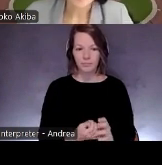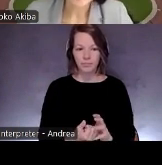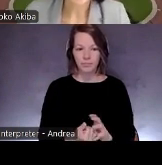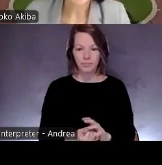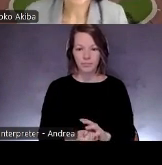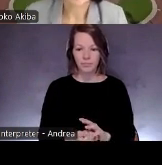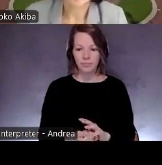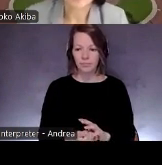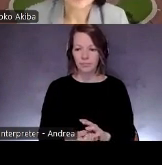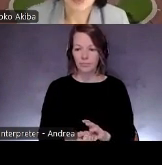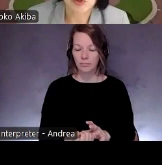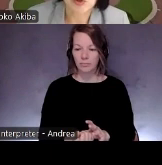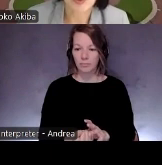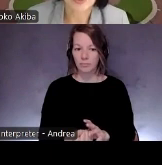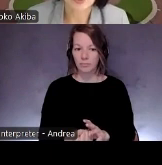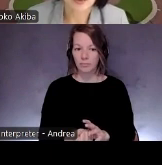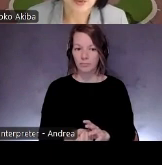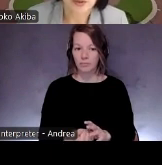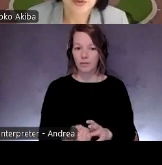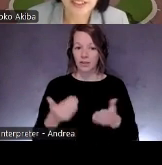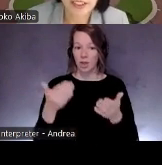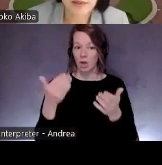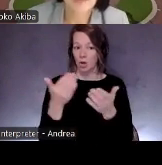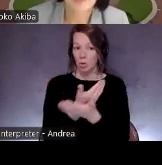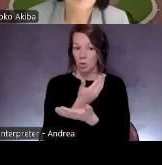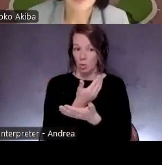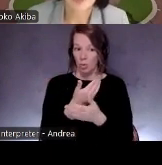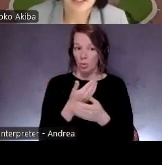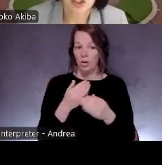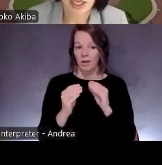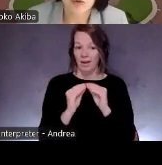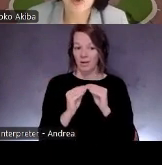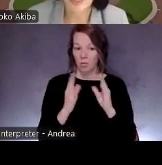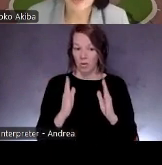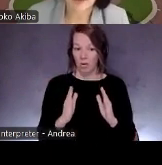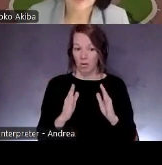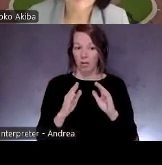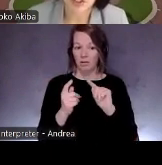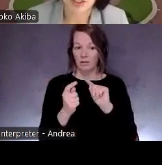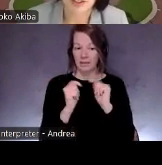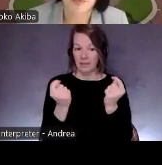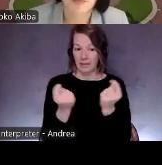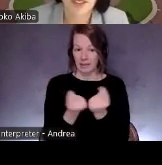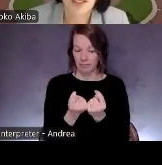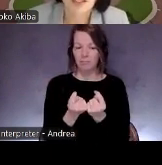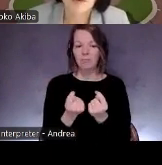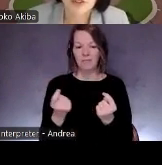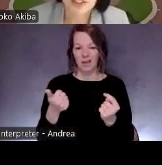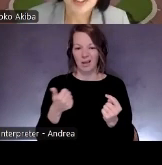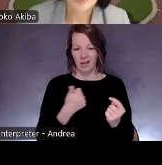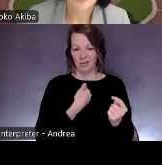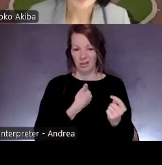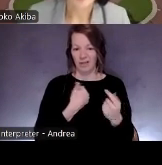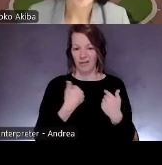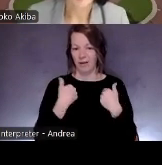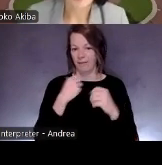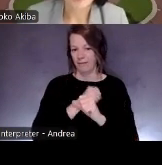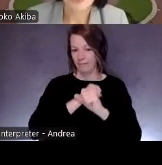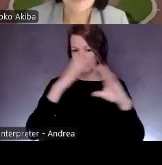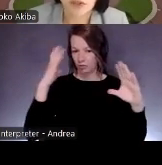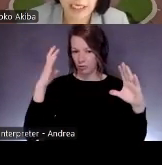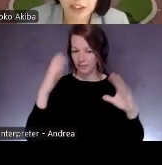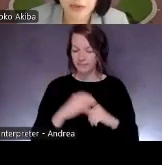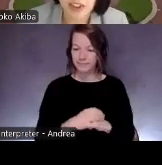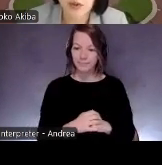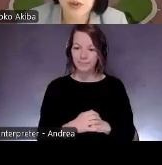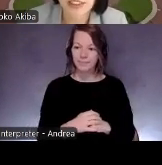So we also, as a new editorial team of AERJ, we have our vision. First,